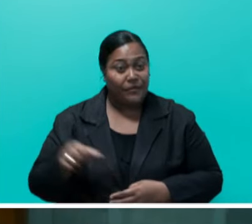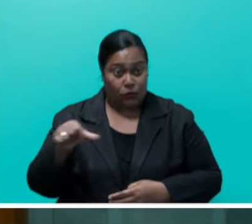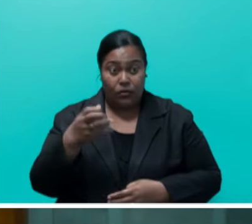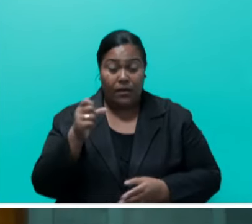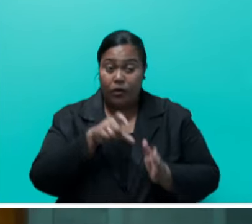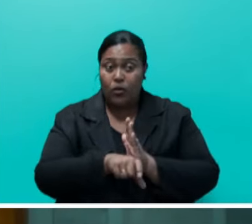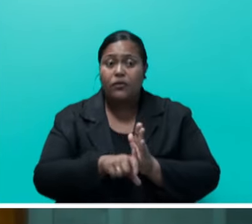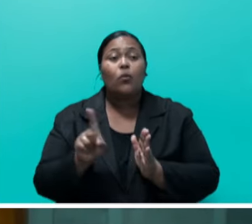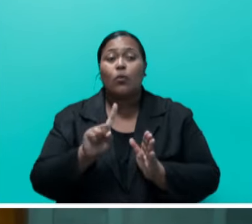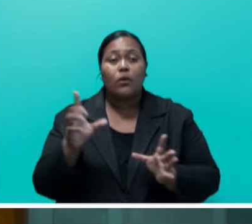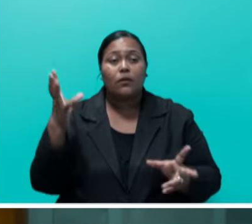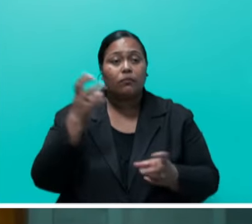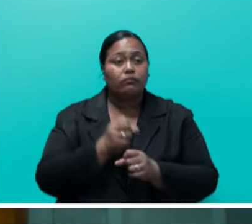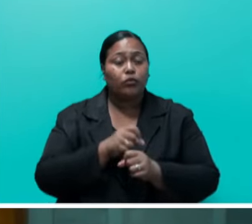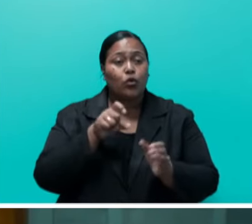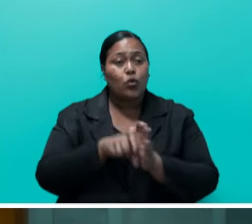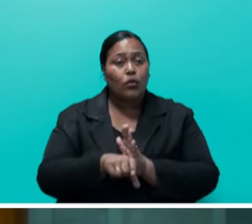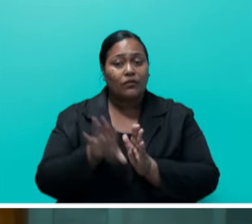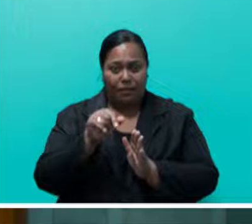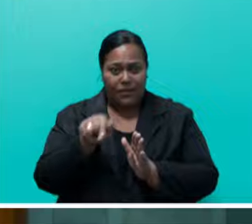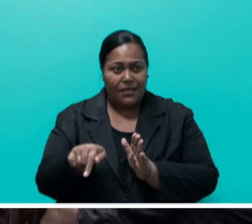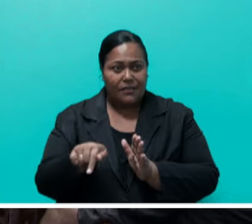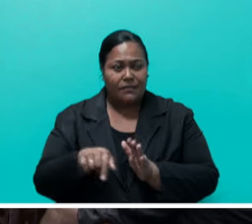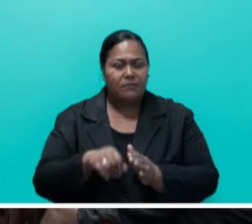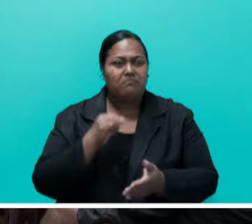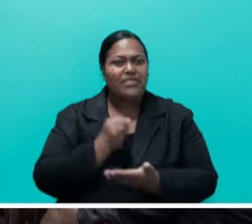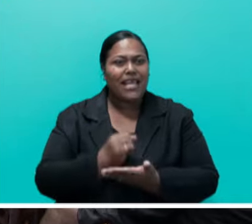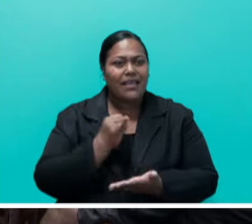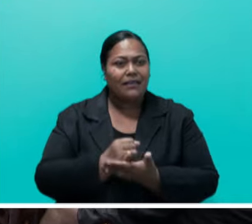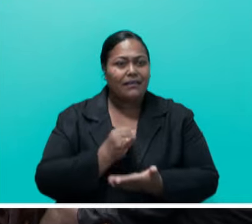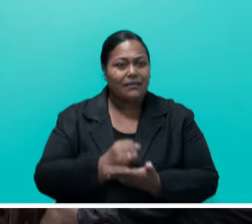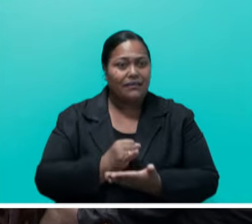total cost incurred of that mistake?